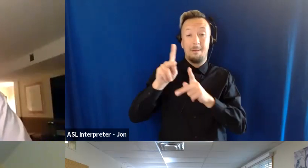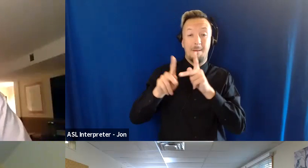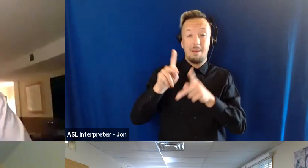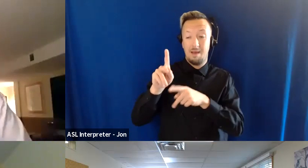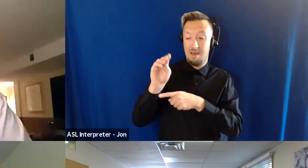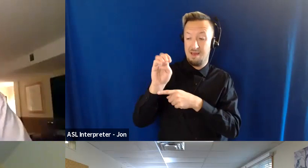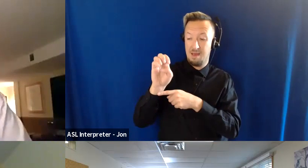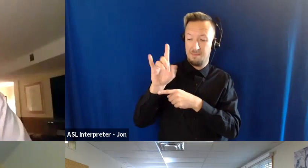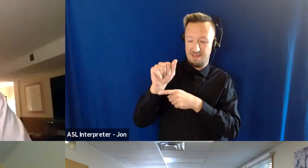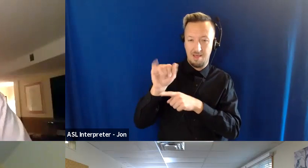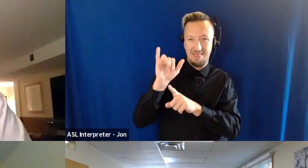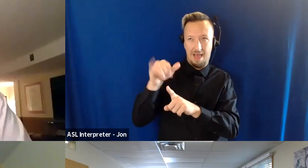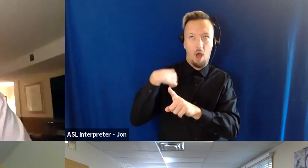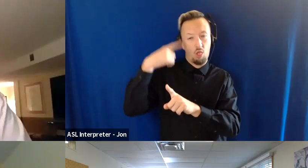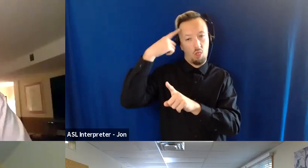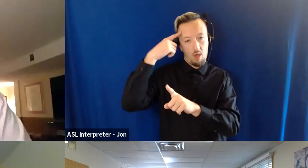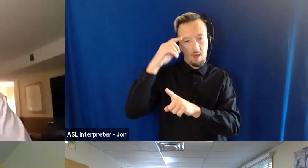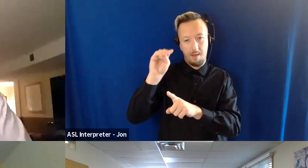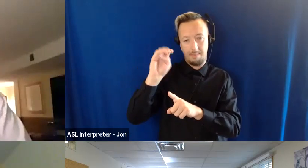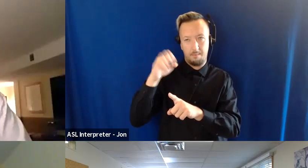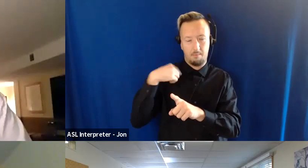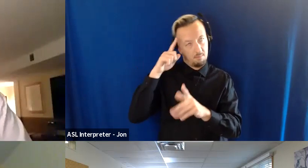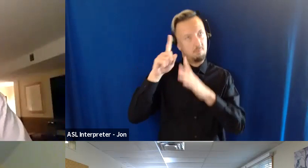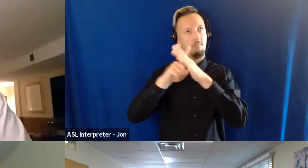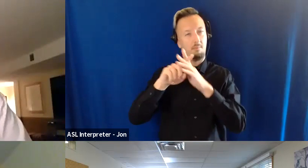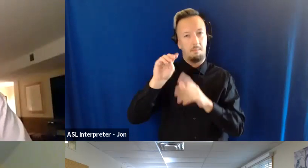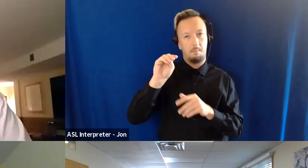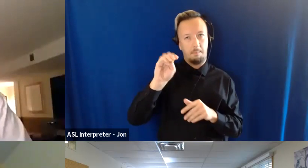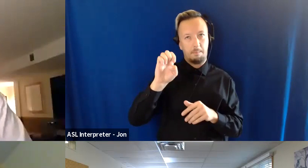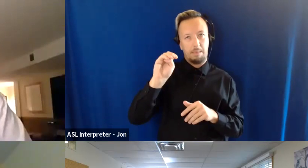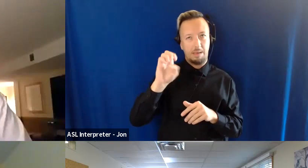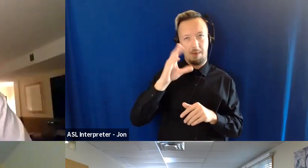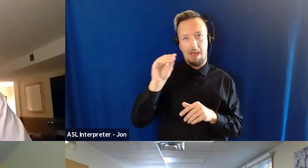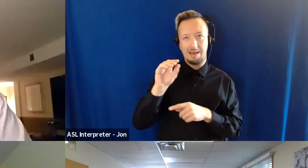like memes on Instagram, which I don't know why that came into my head. But